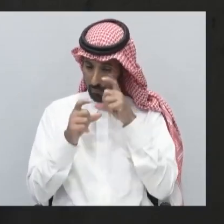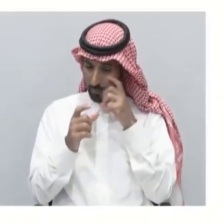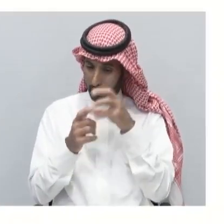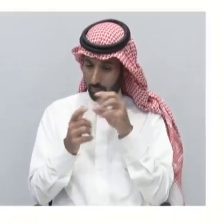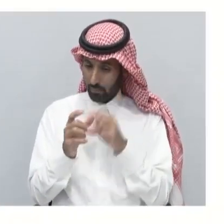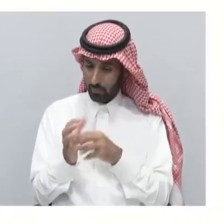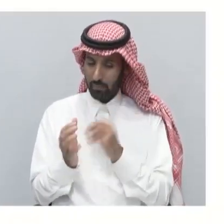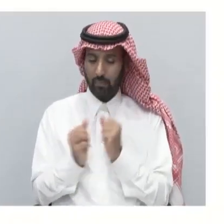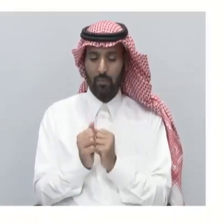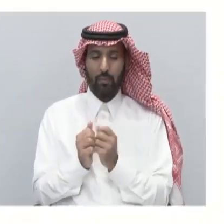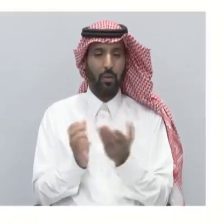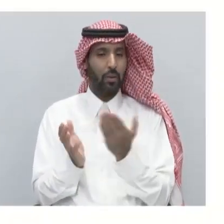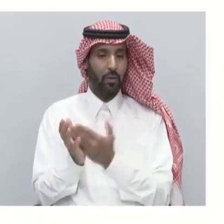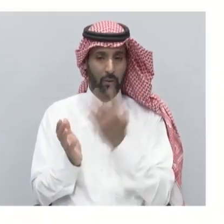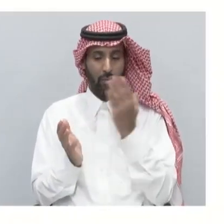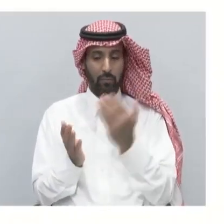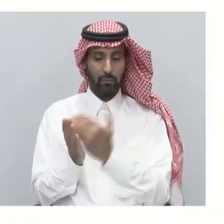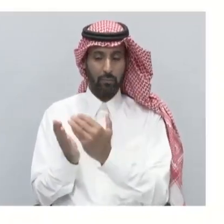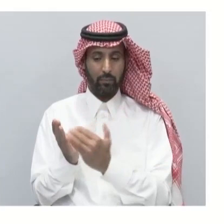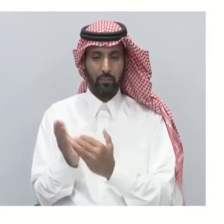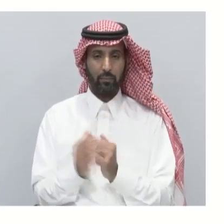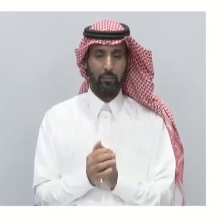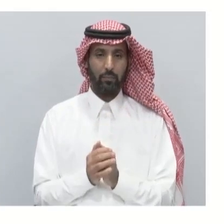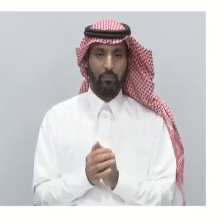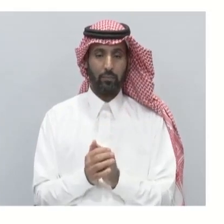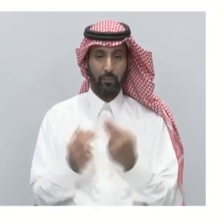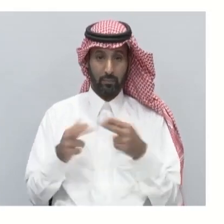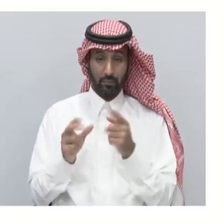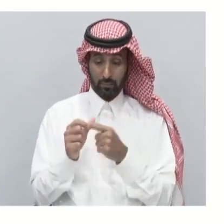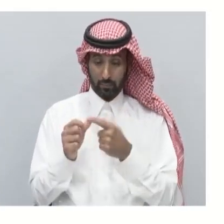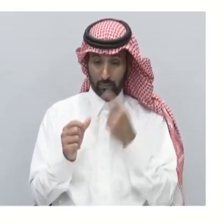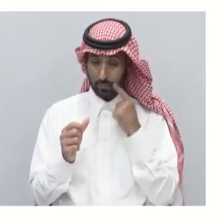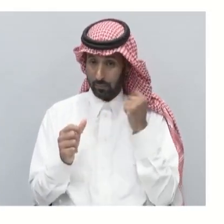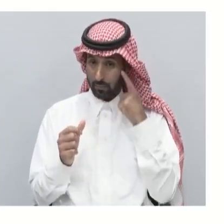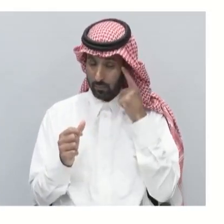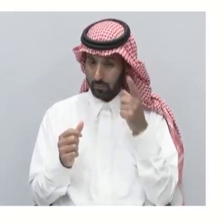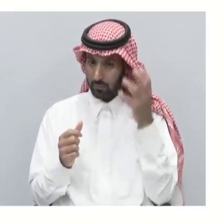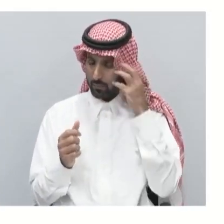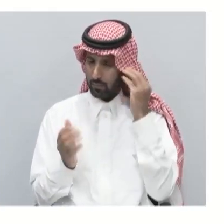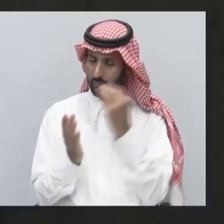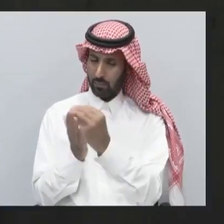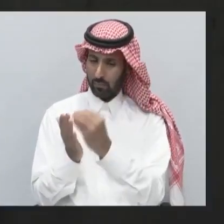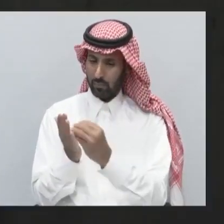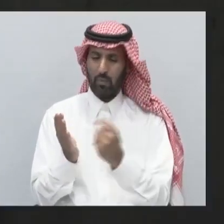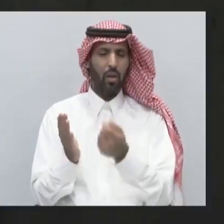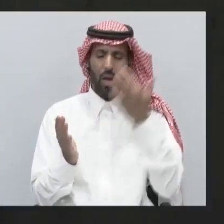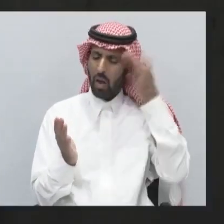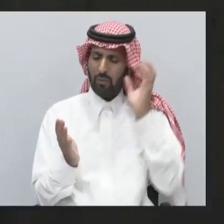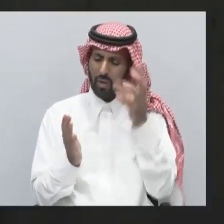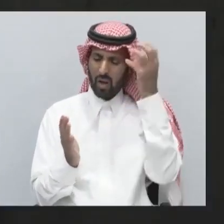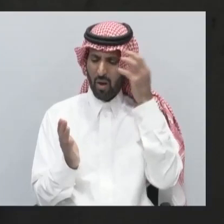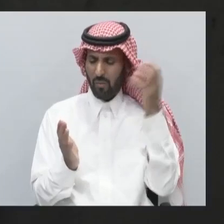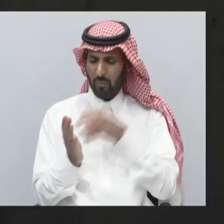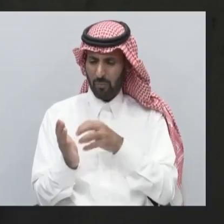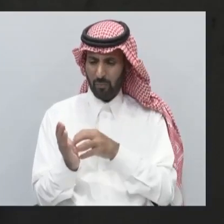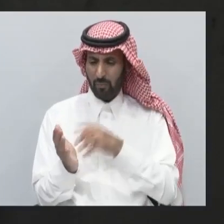emojis. So let's follow these rules. At the beginning, you have to mind your ideas. Write everything that is